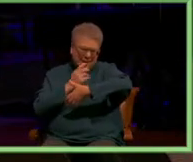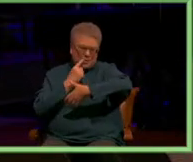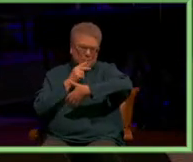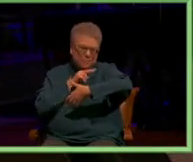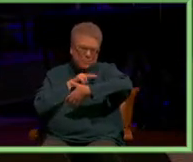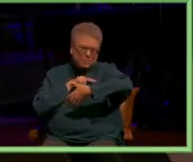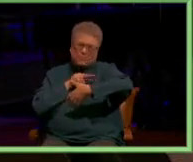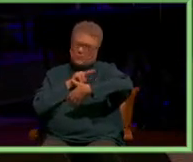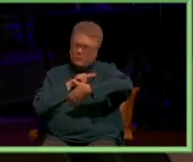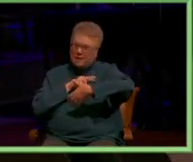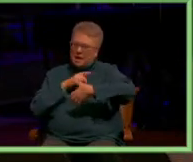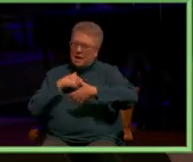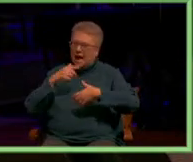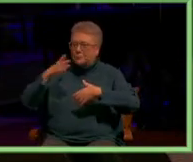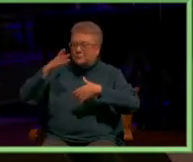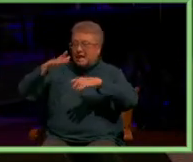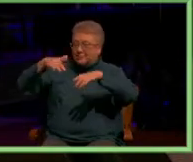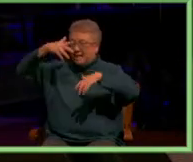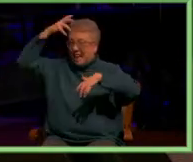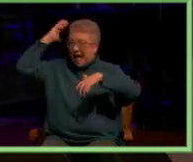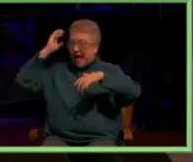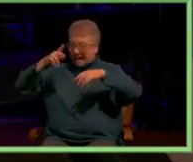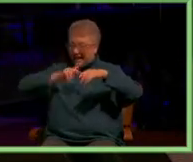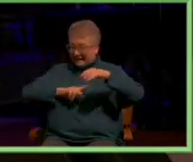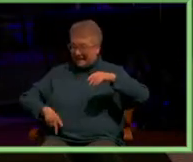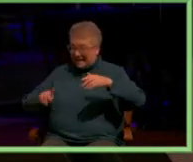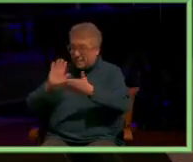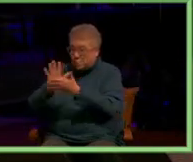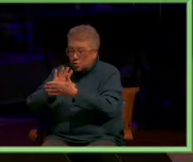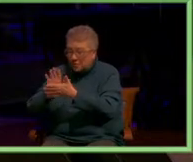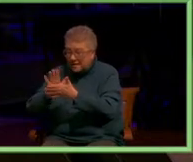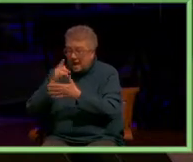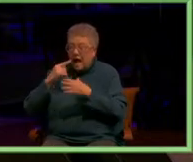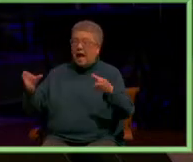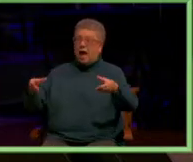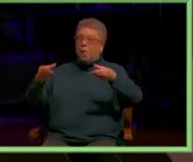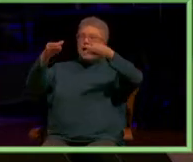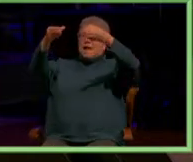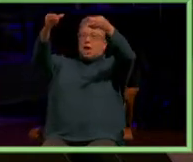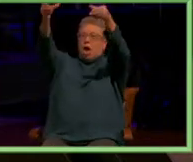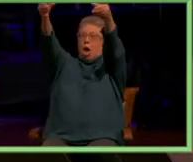the Lion King, so I held mine up and screamed to the...